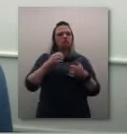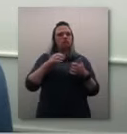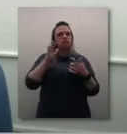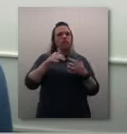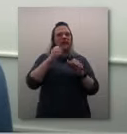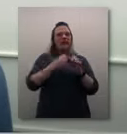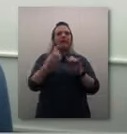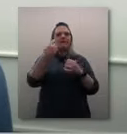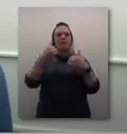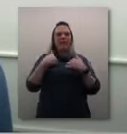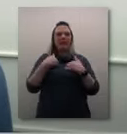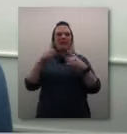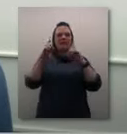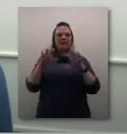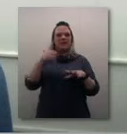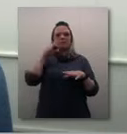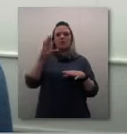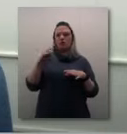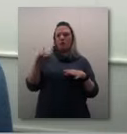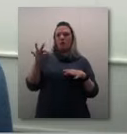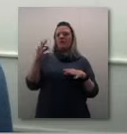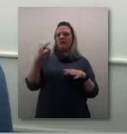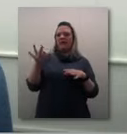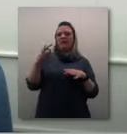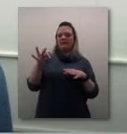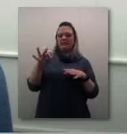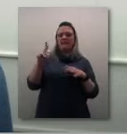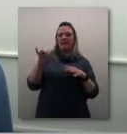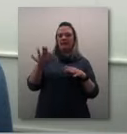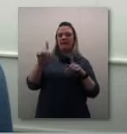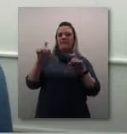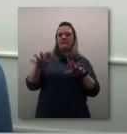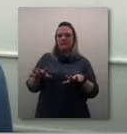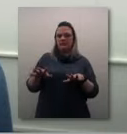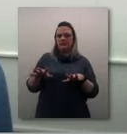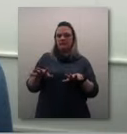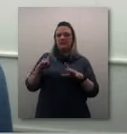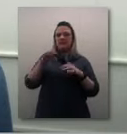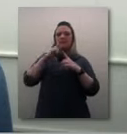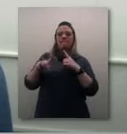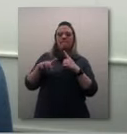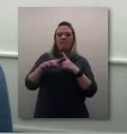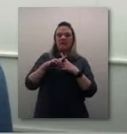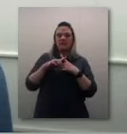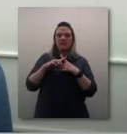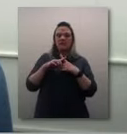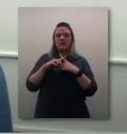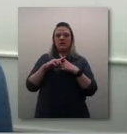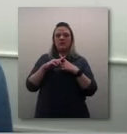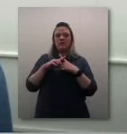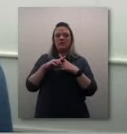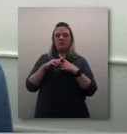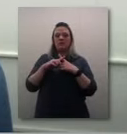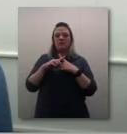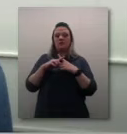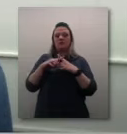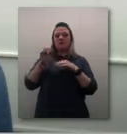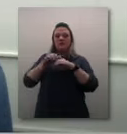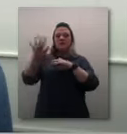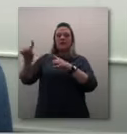for COVID-19, a laboratory test for COVID-19 that was positive is received to the state and